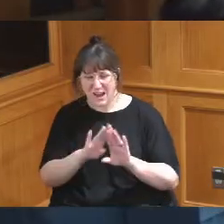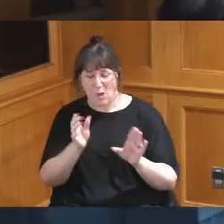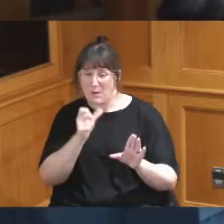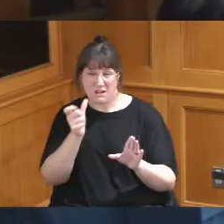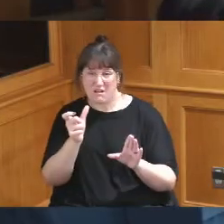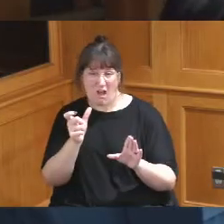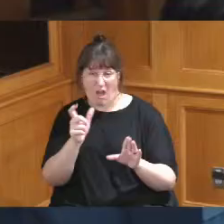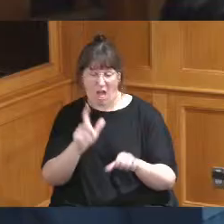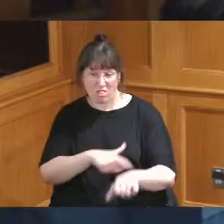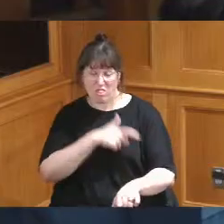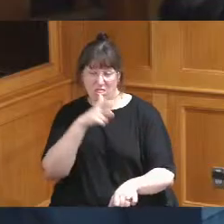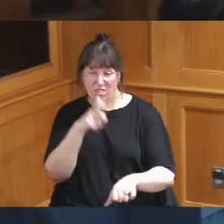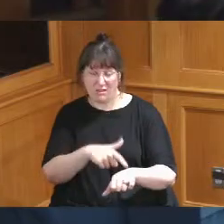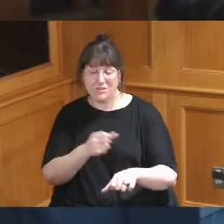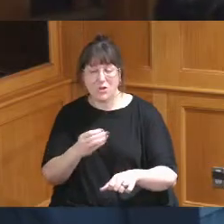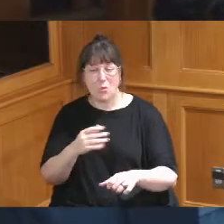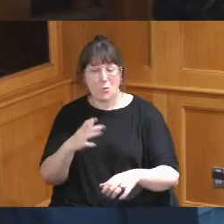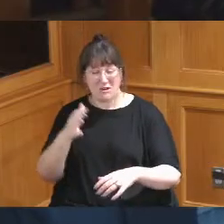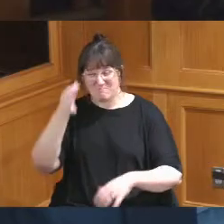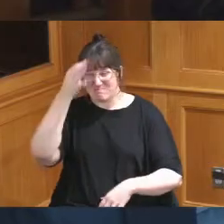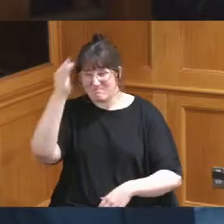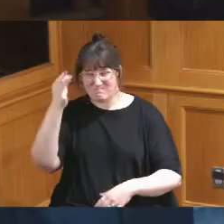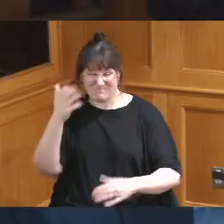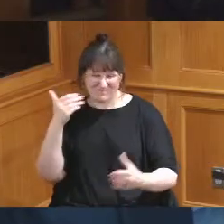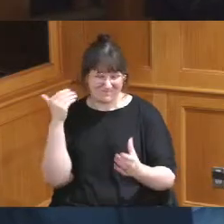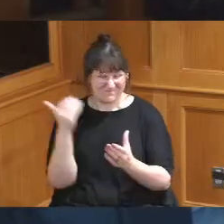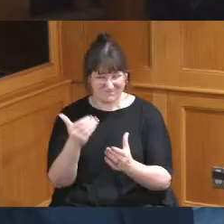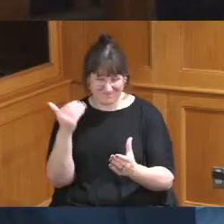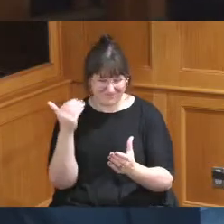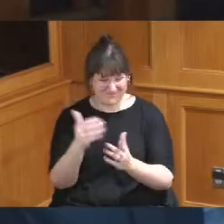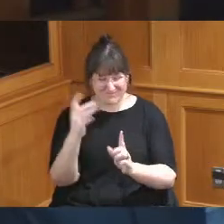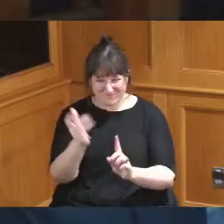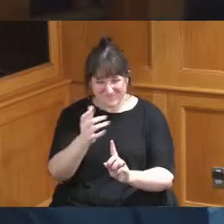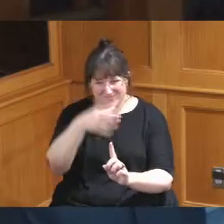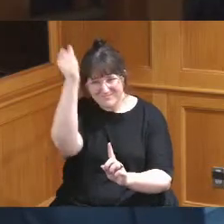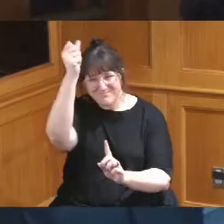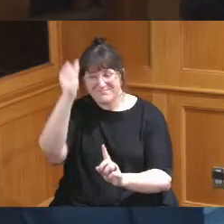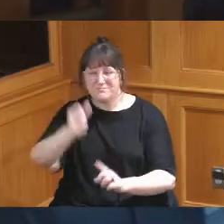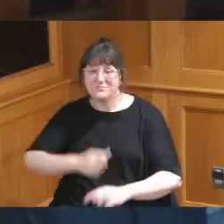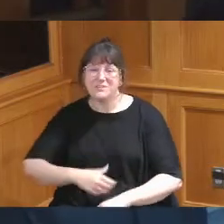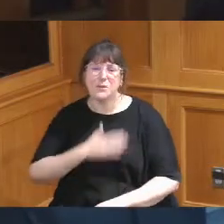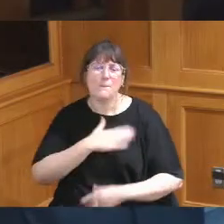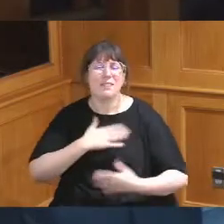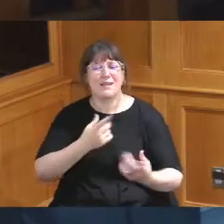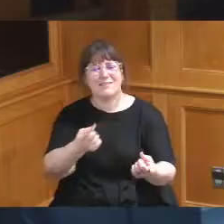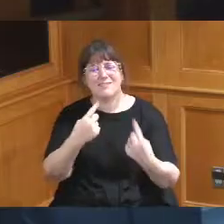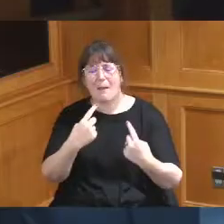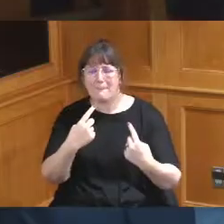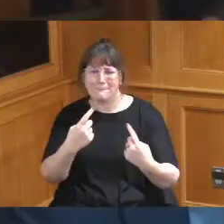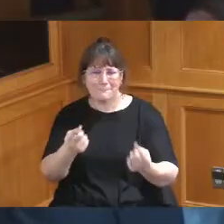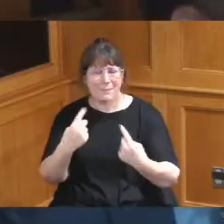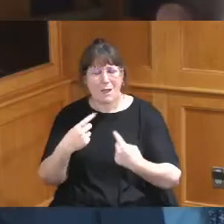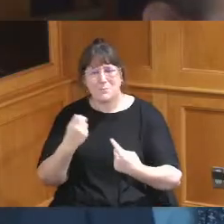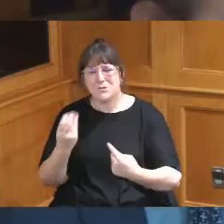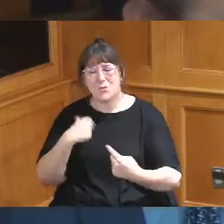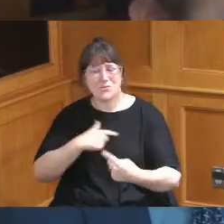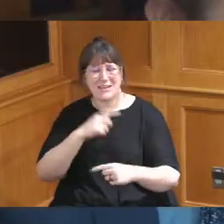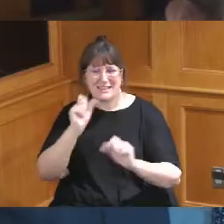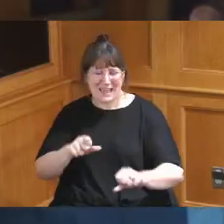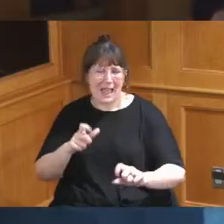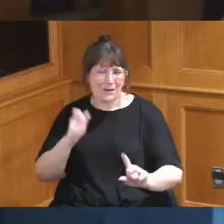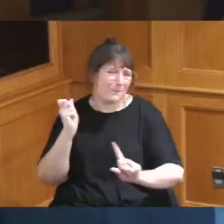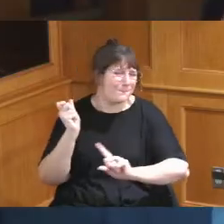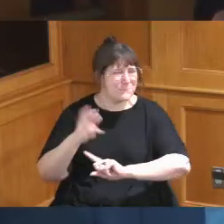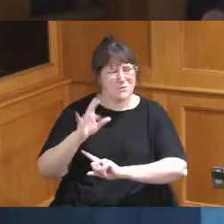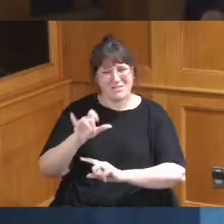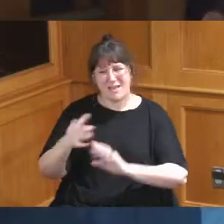there. So come on out and help us hit those numbers. and exceed those numbers. And we will be